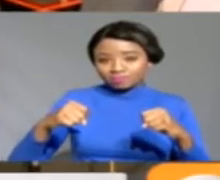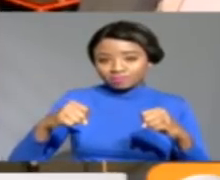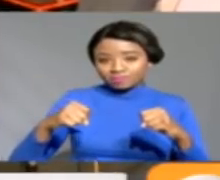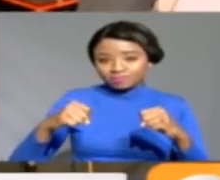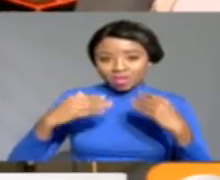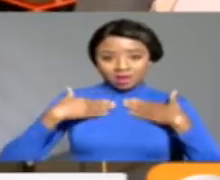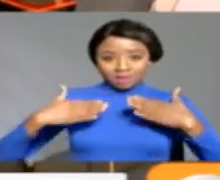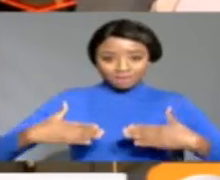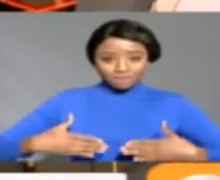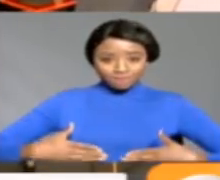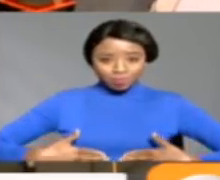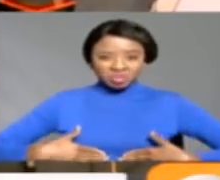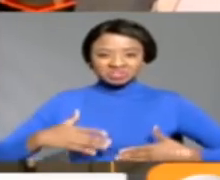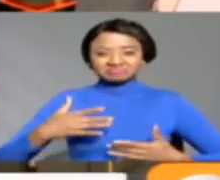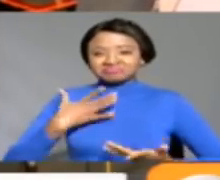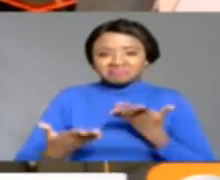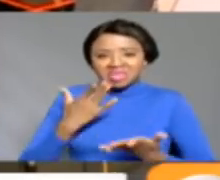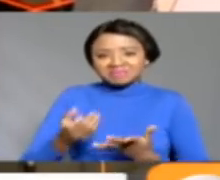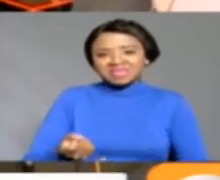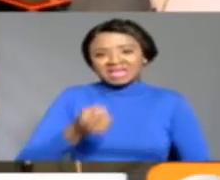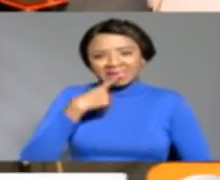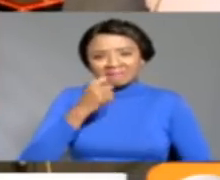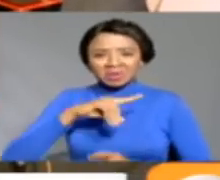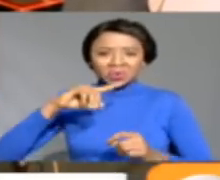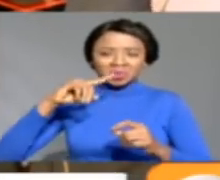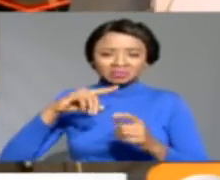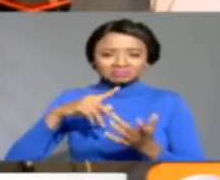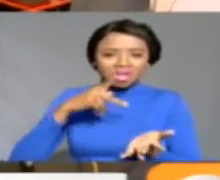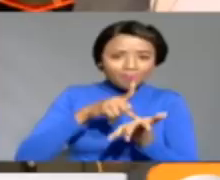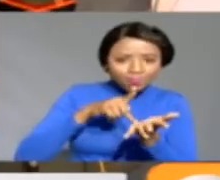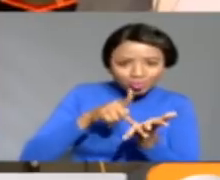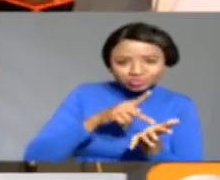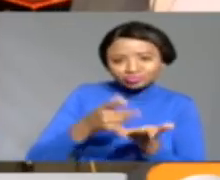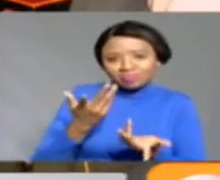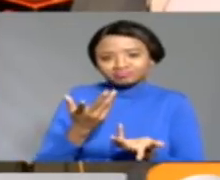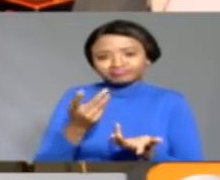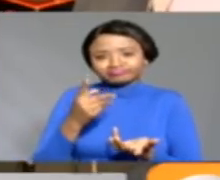was dosed with chemicals before that particular